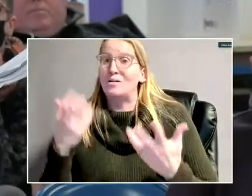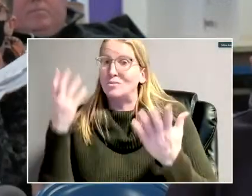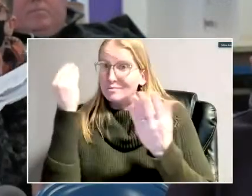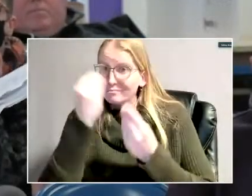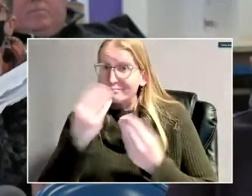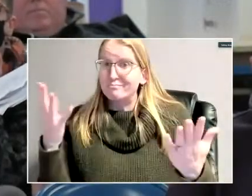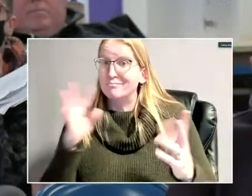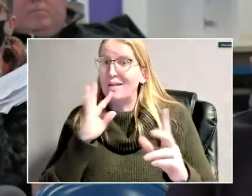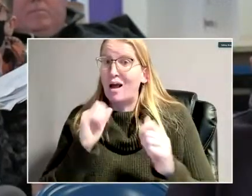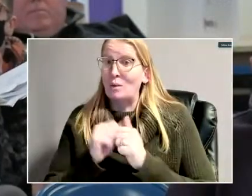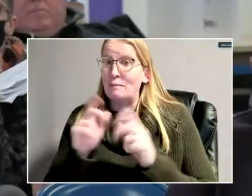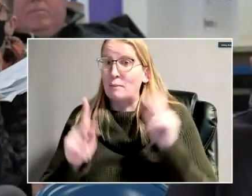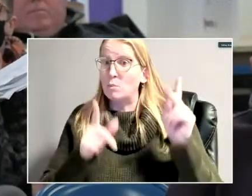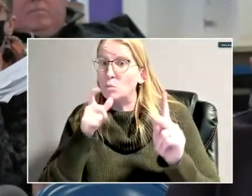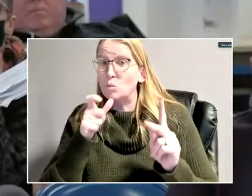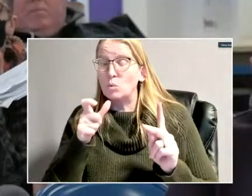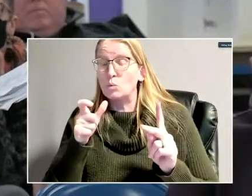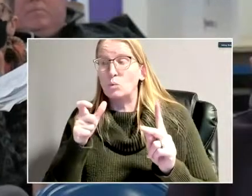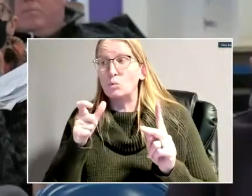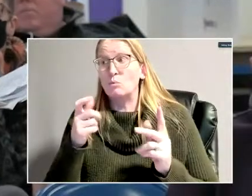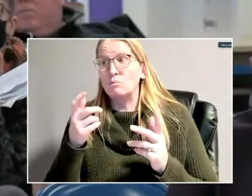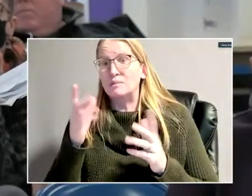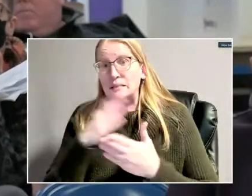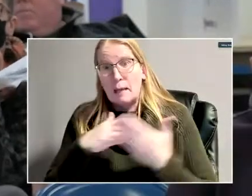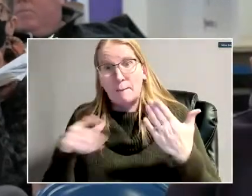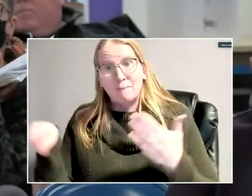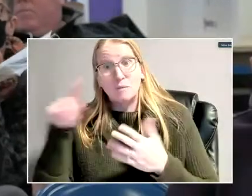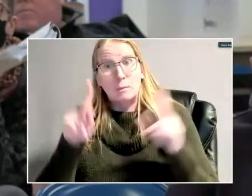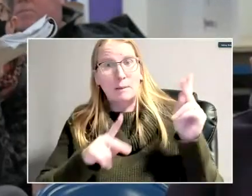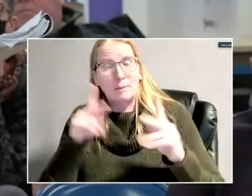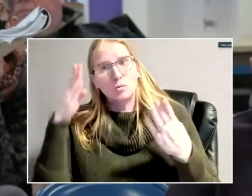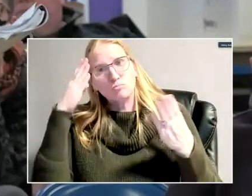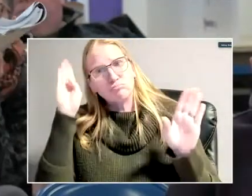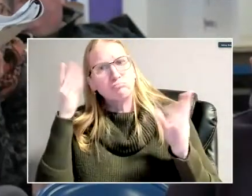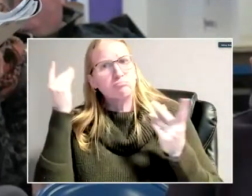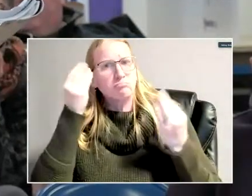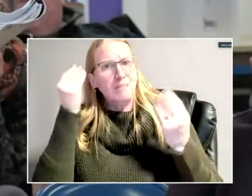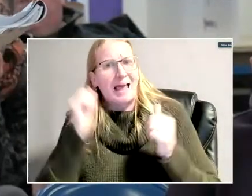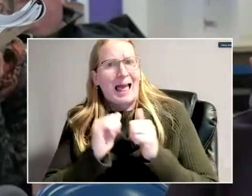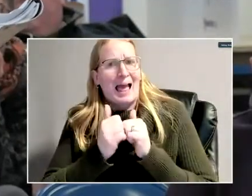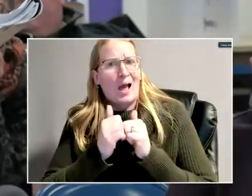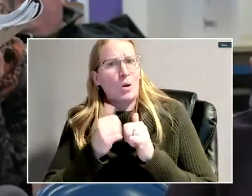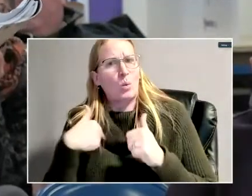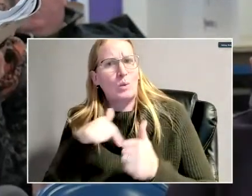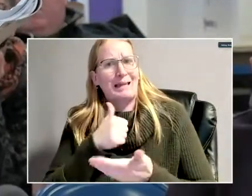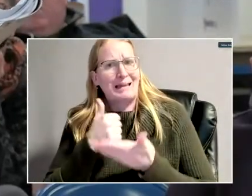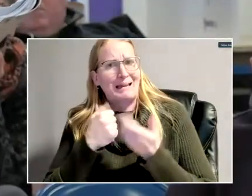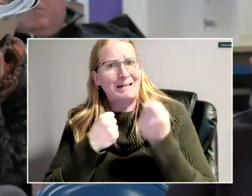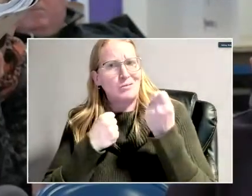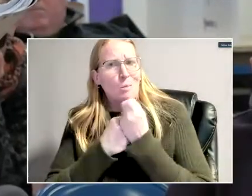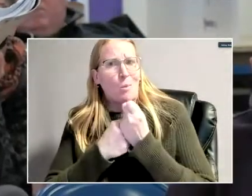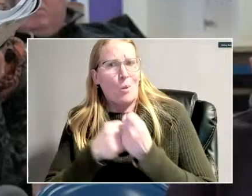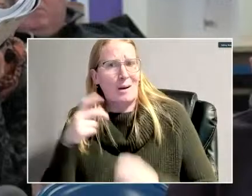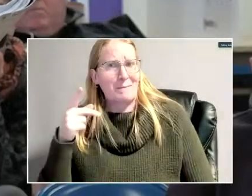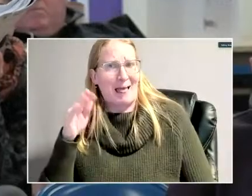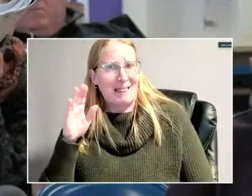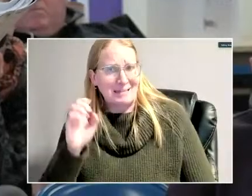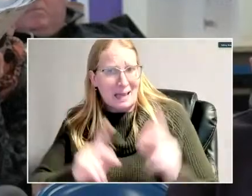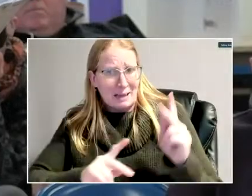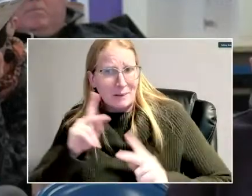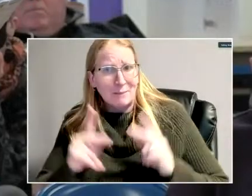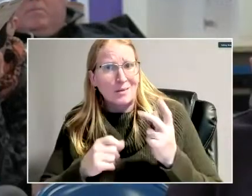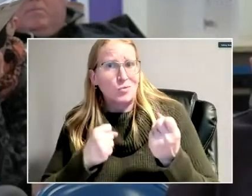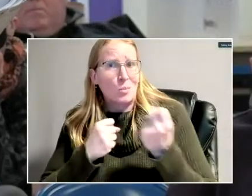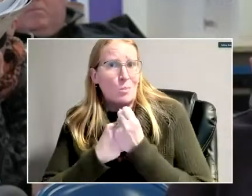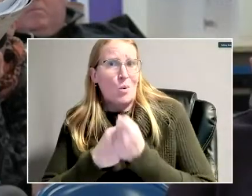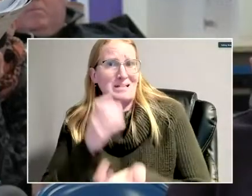support ending the genocide and support Palestinian lives and I support this resolution